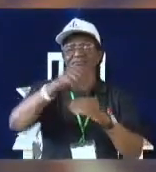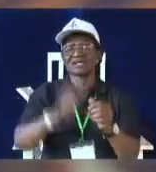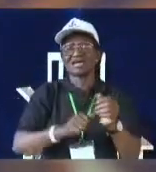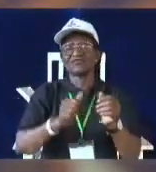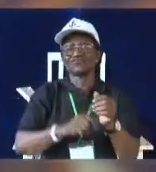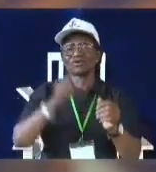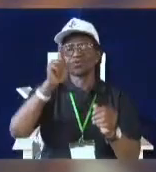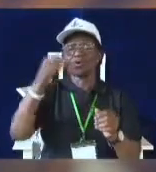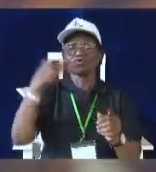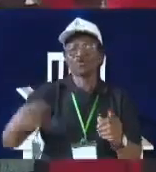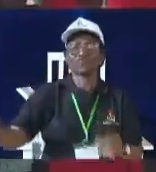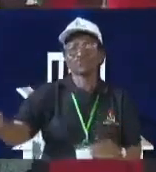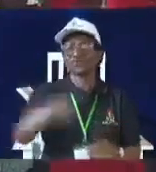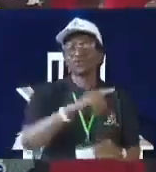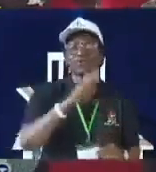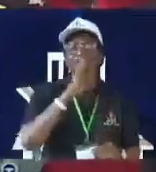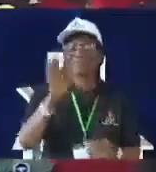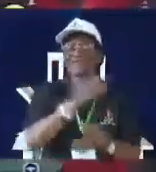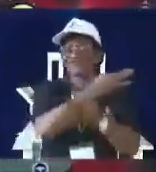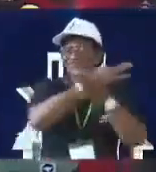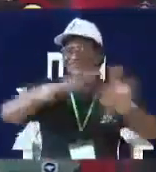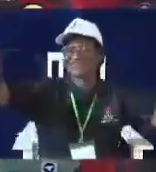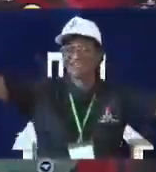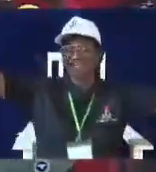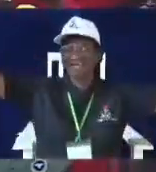every one of you be free.